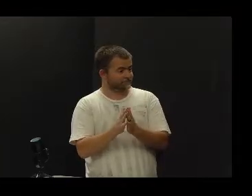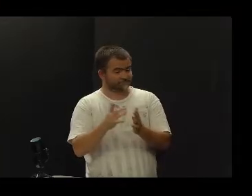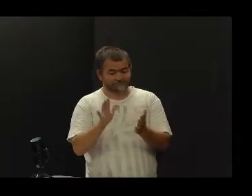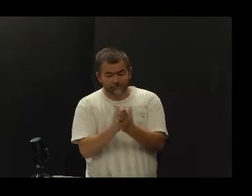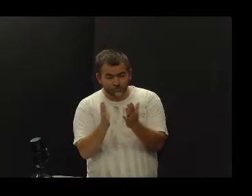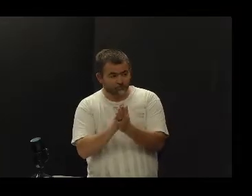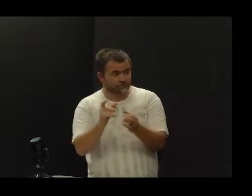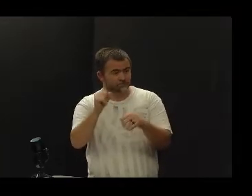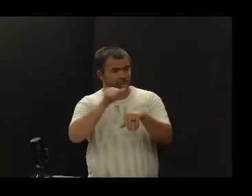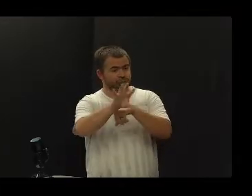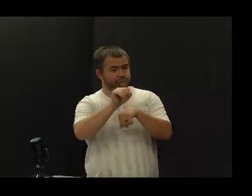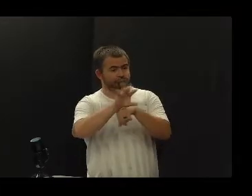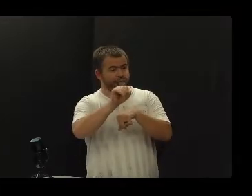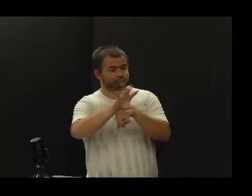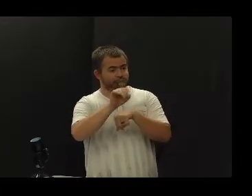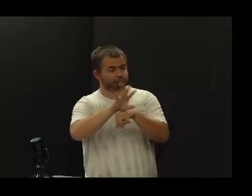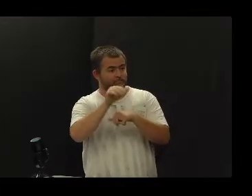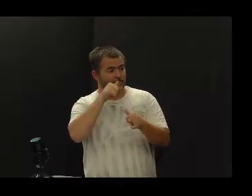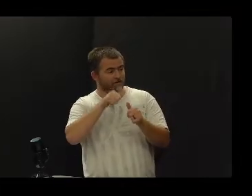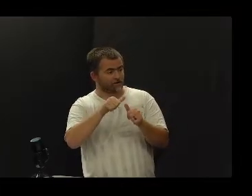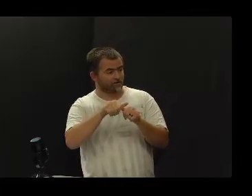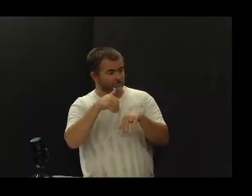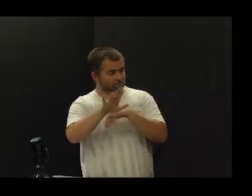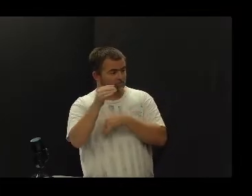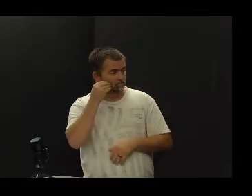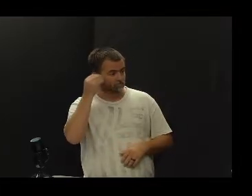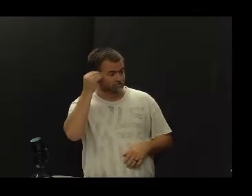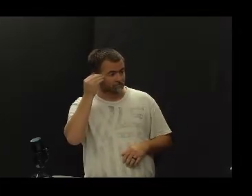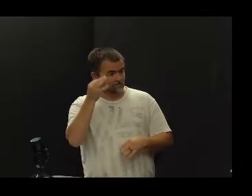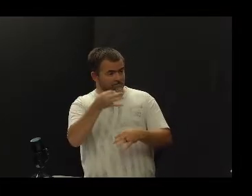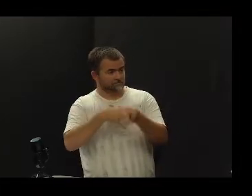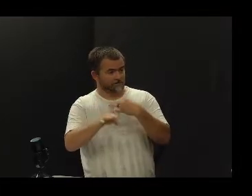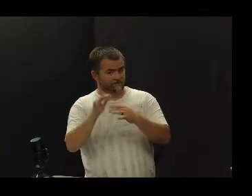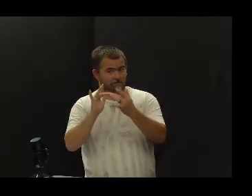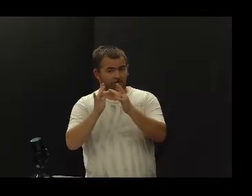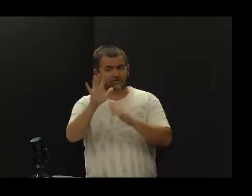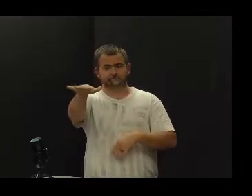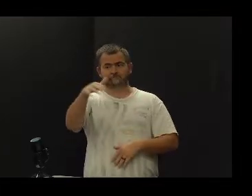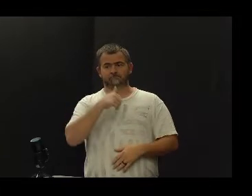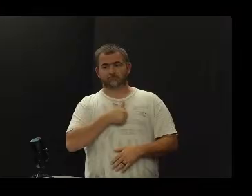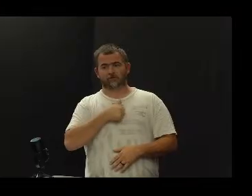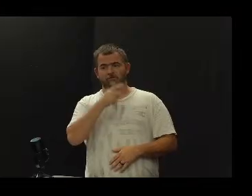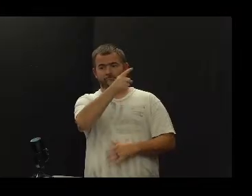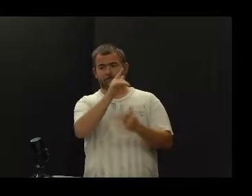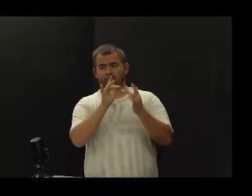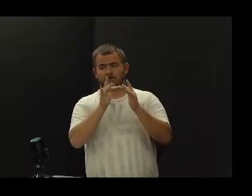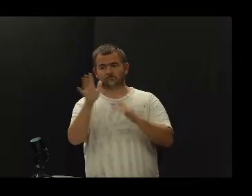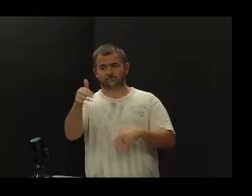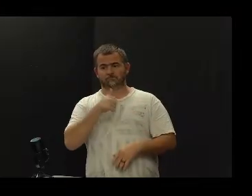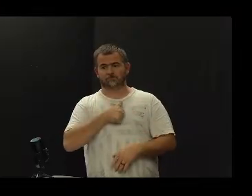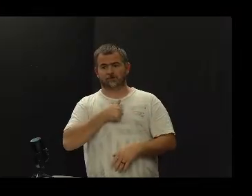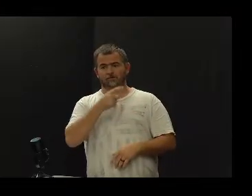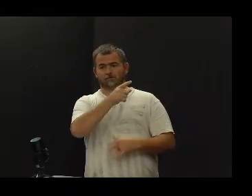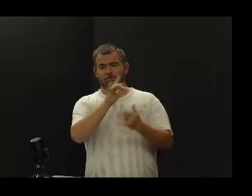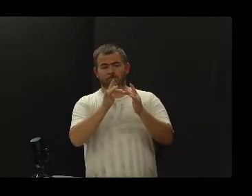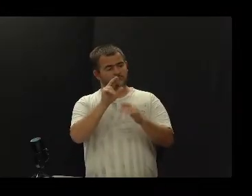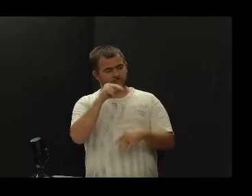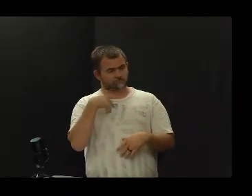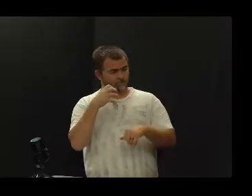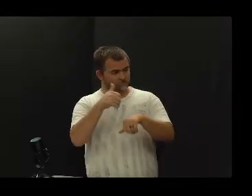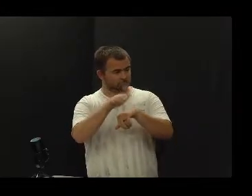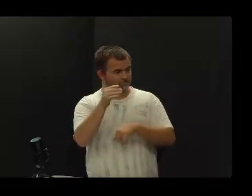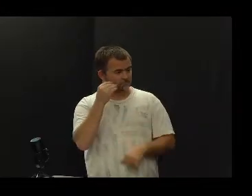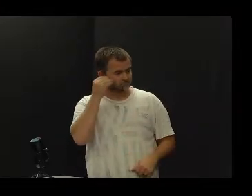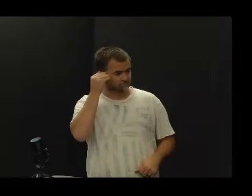Because I, as a parent, would like to be sent home with a paper or a book or something letting me know that my student is doing a great